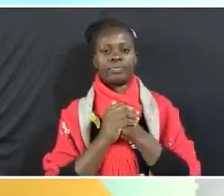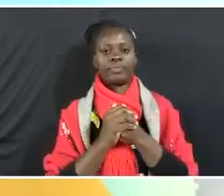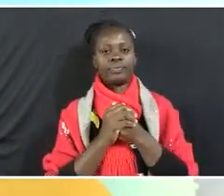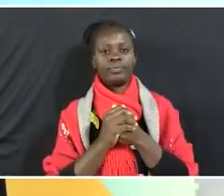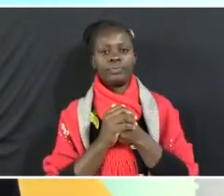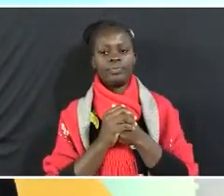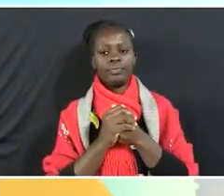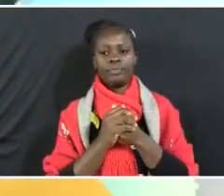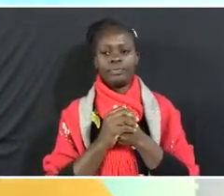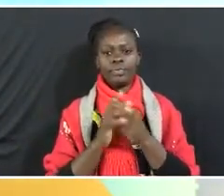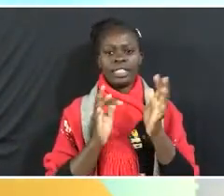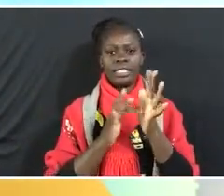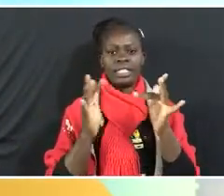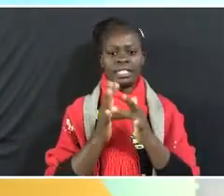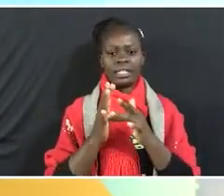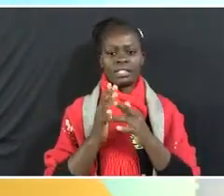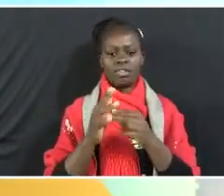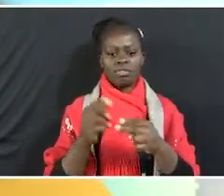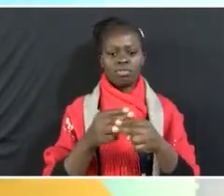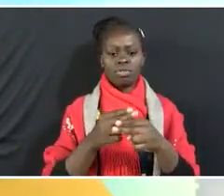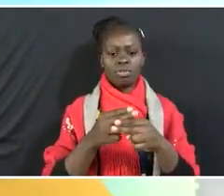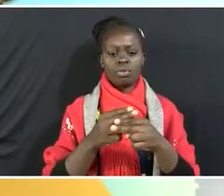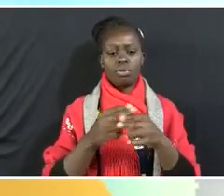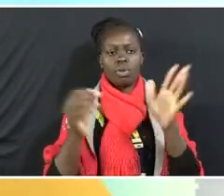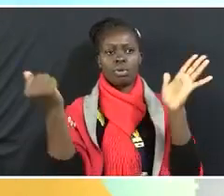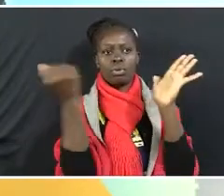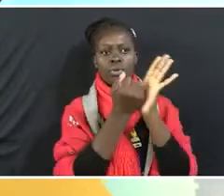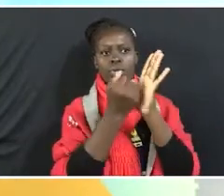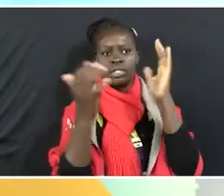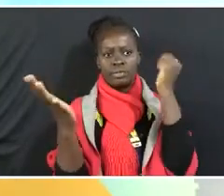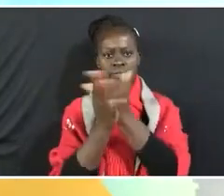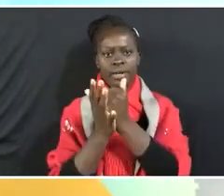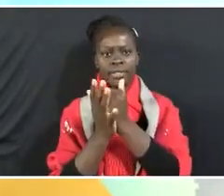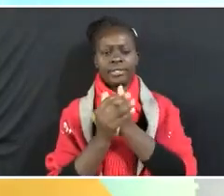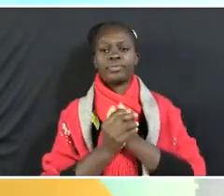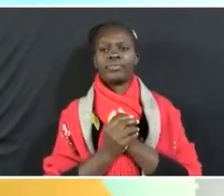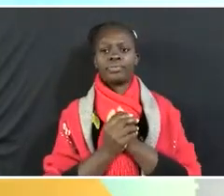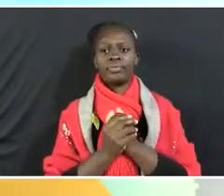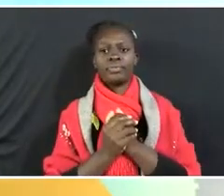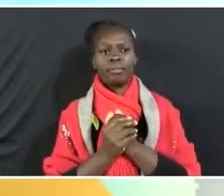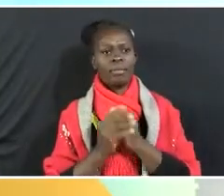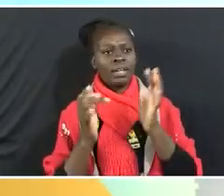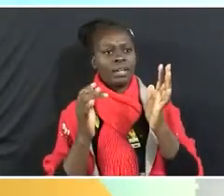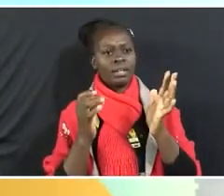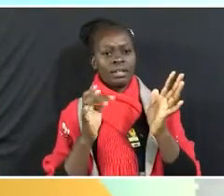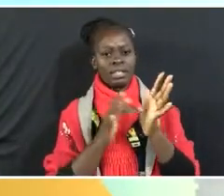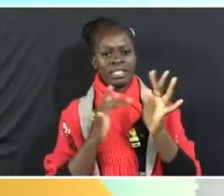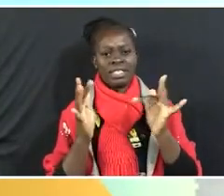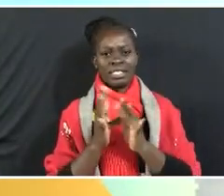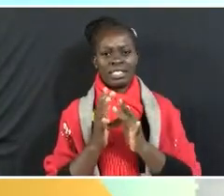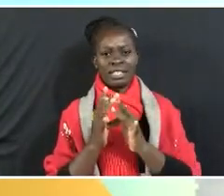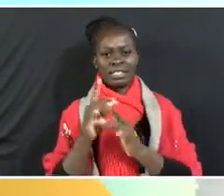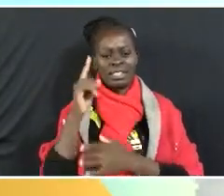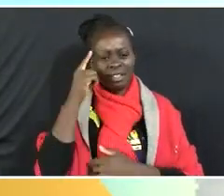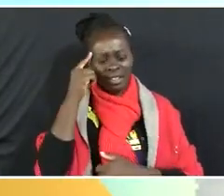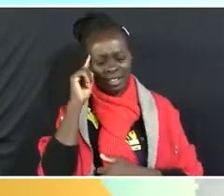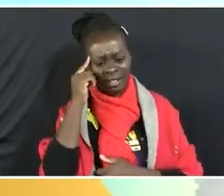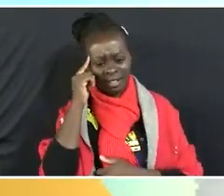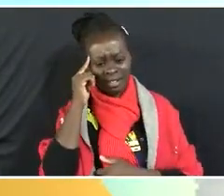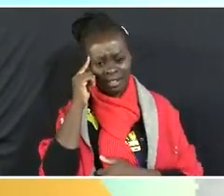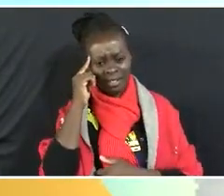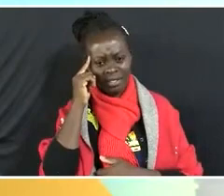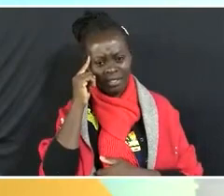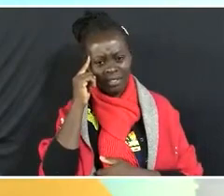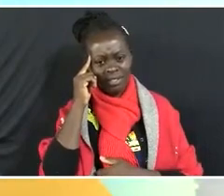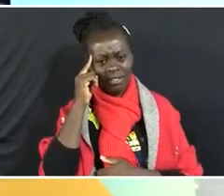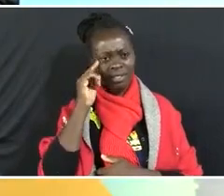Jesus is about to be crucified. And when Jesus is about to be crucified, Jesus reflects on certain things. John